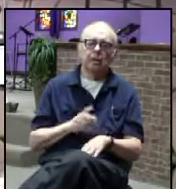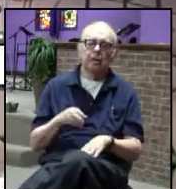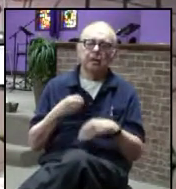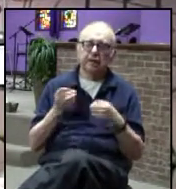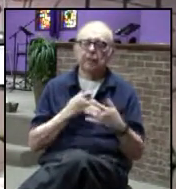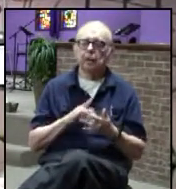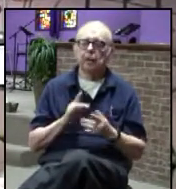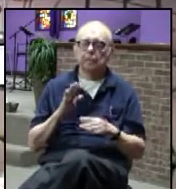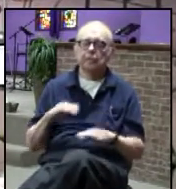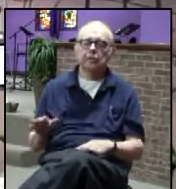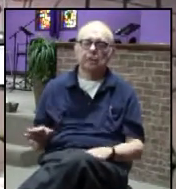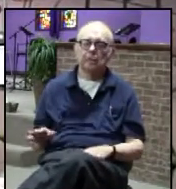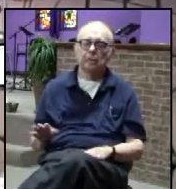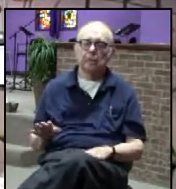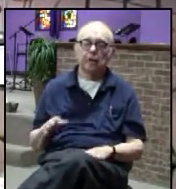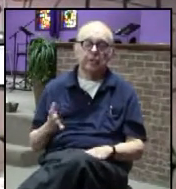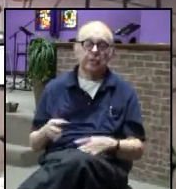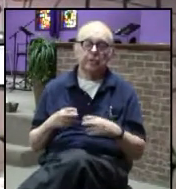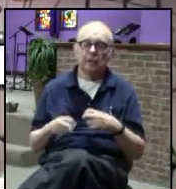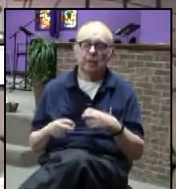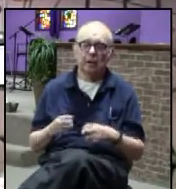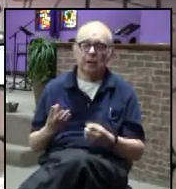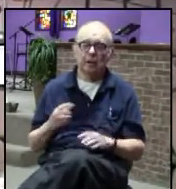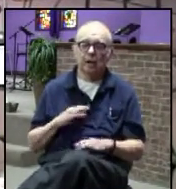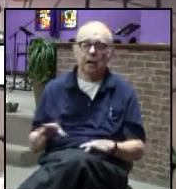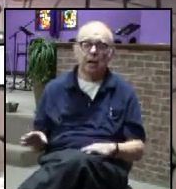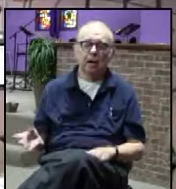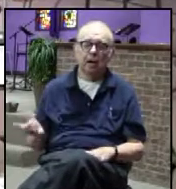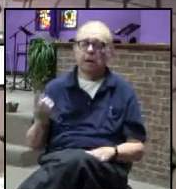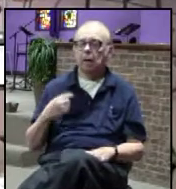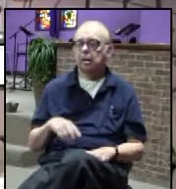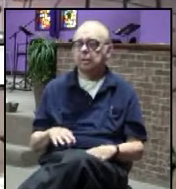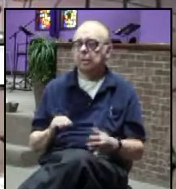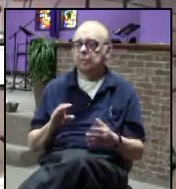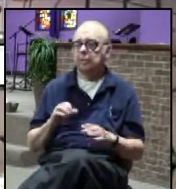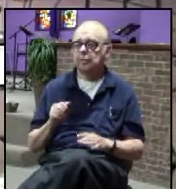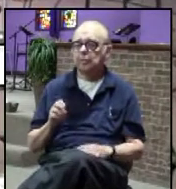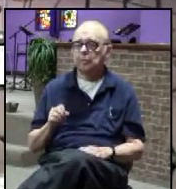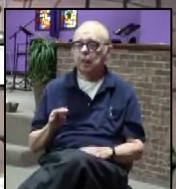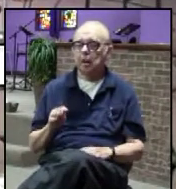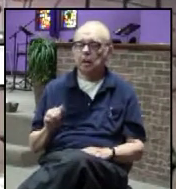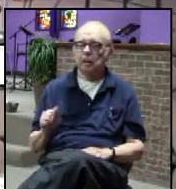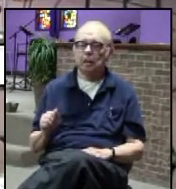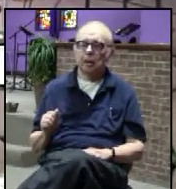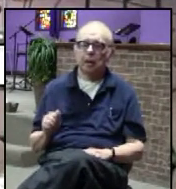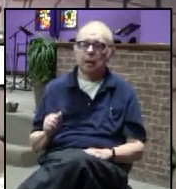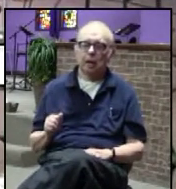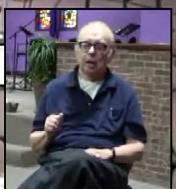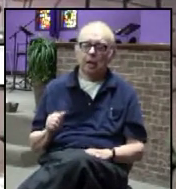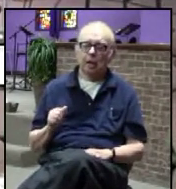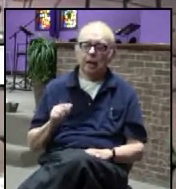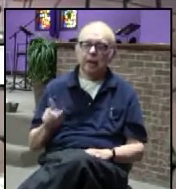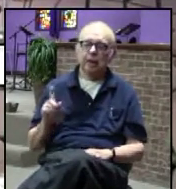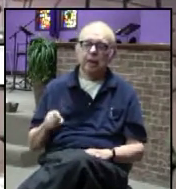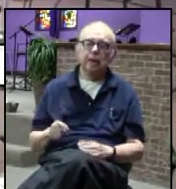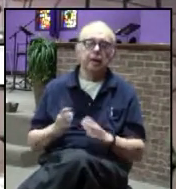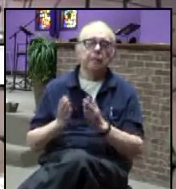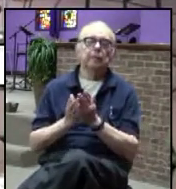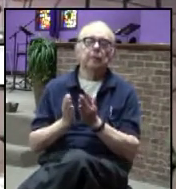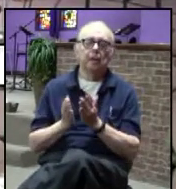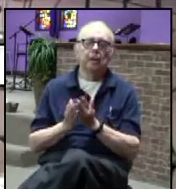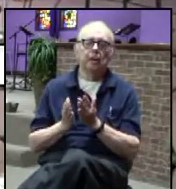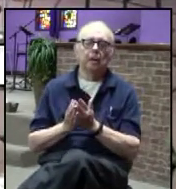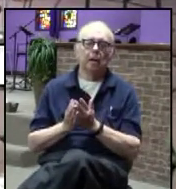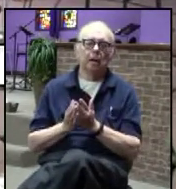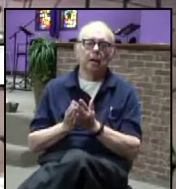child. But here's the problem. Many of these children that come to this, they need books. And